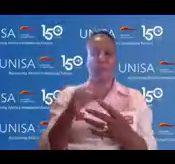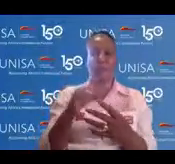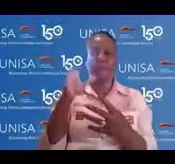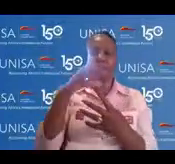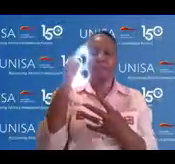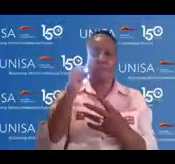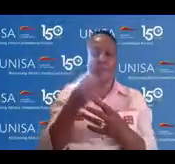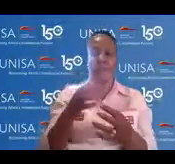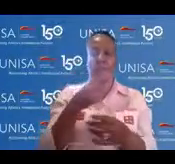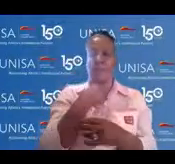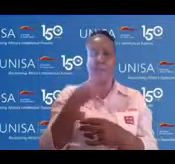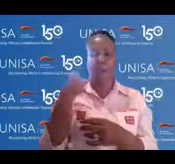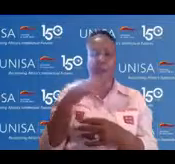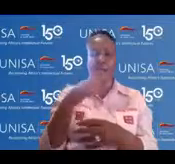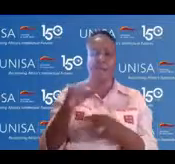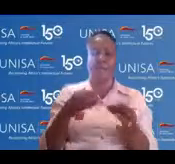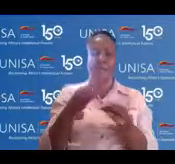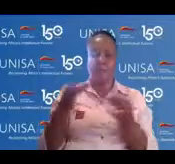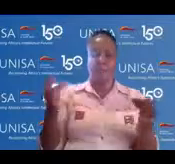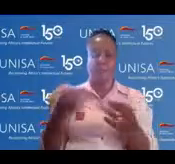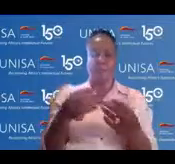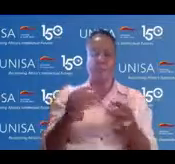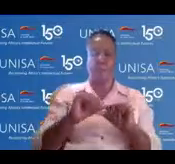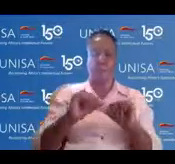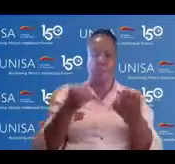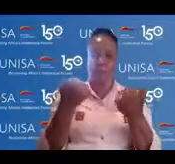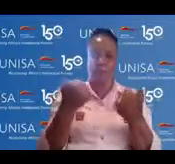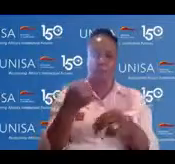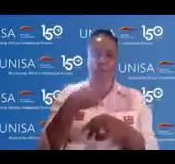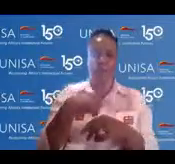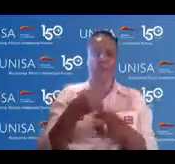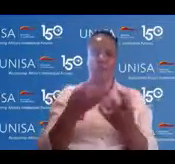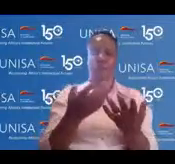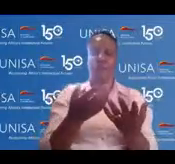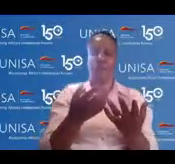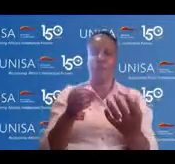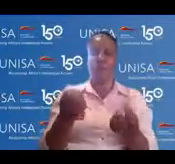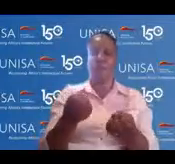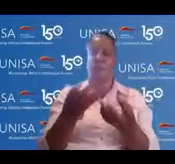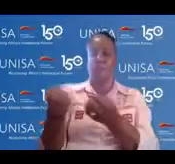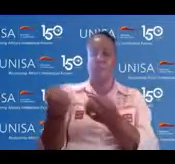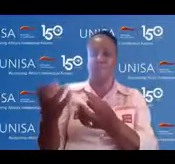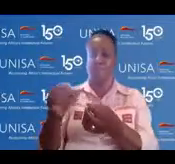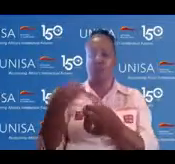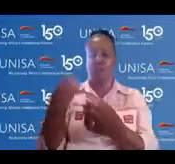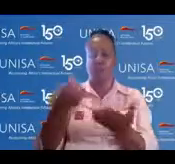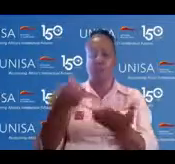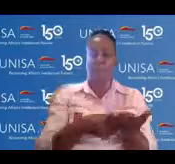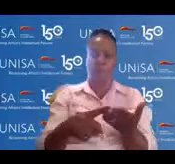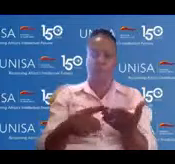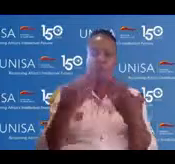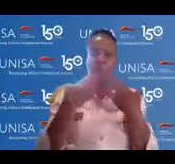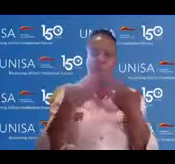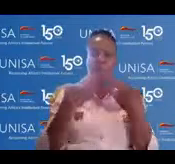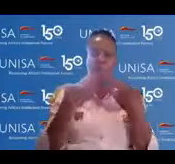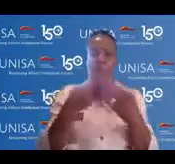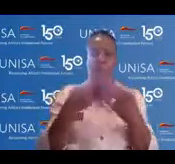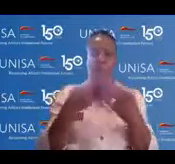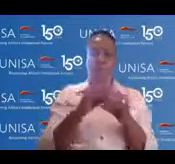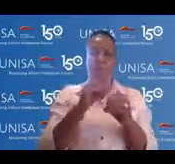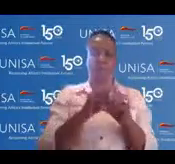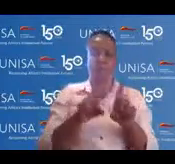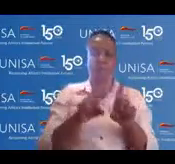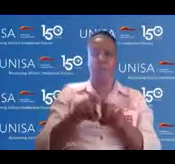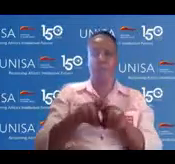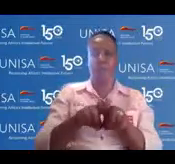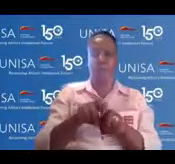well done to the winners. So we will be sending you your gifts next week, but thank you for entering the competition. And the rest of you guys, please join us